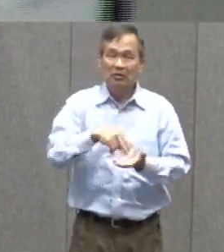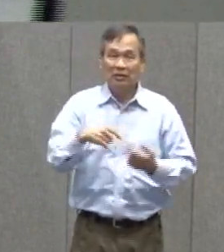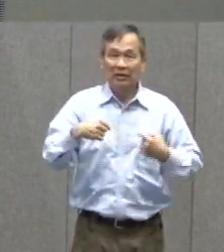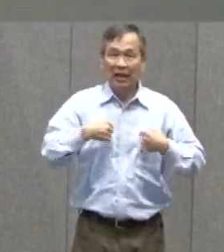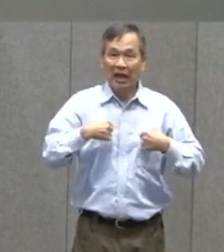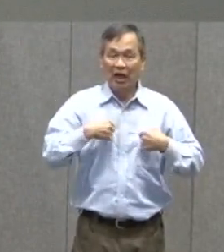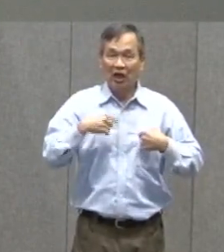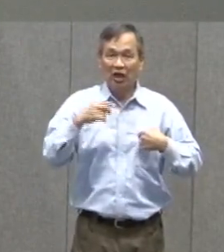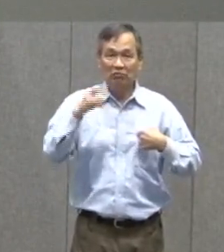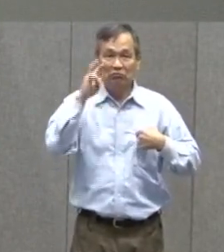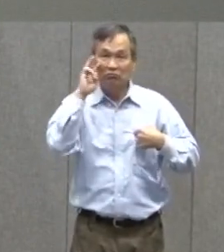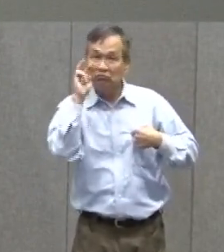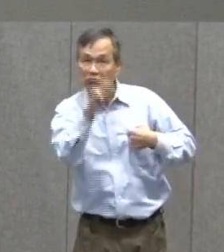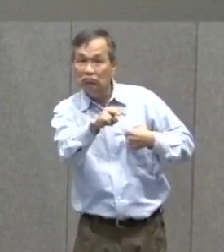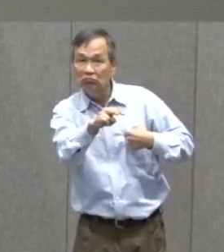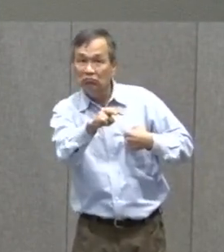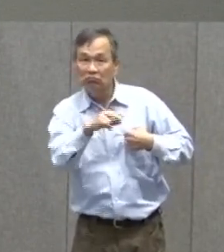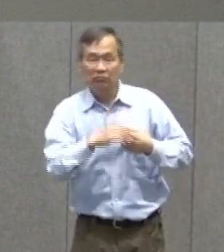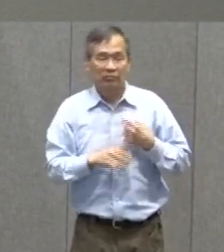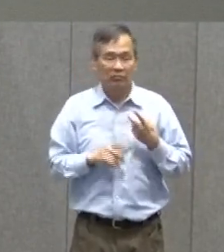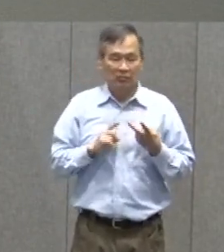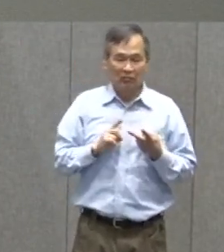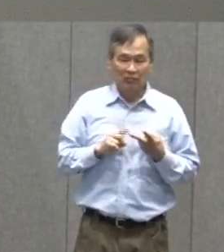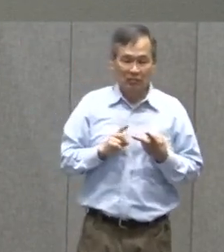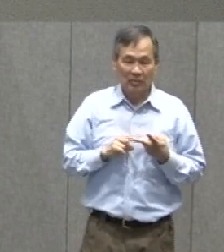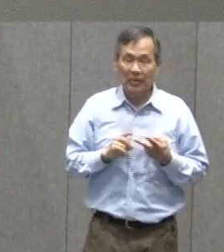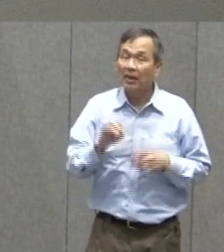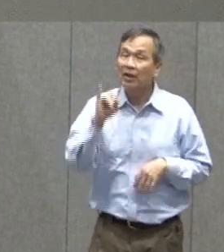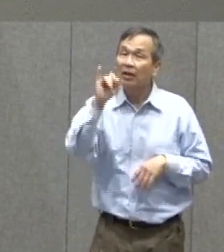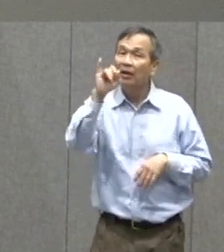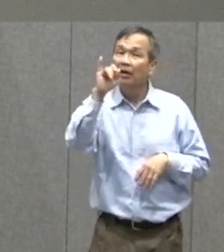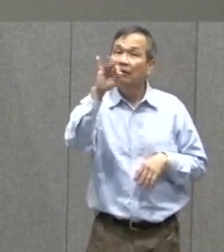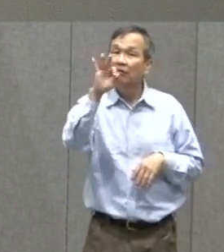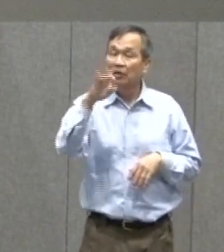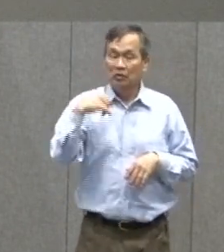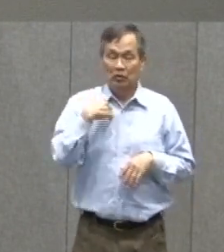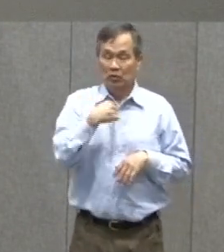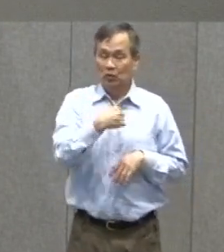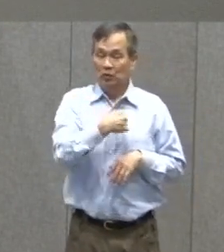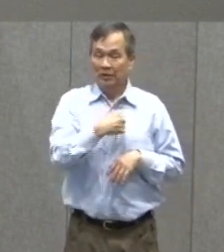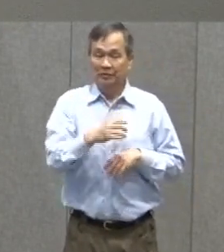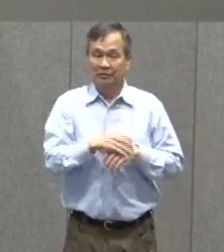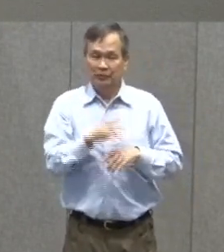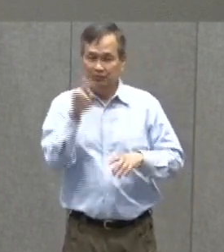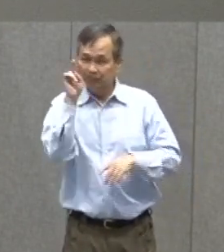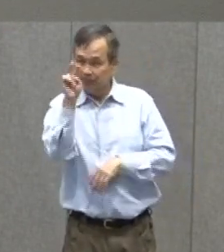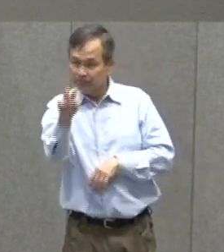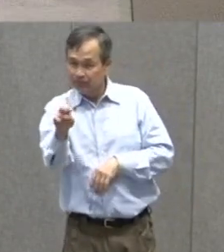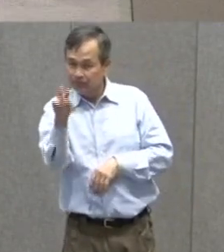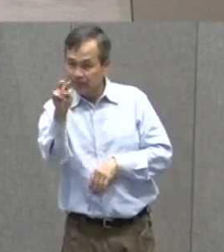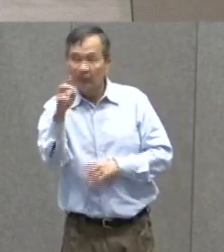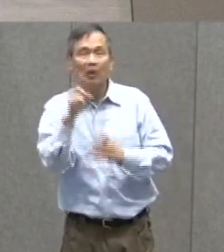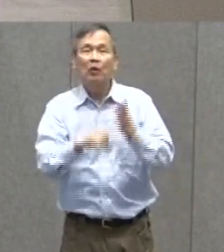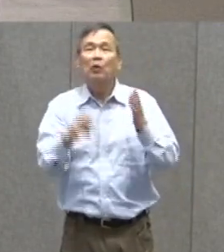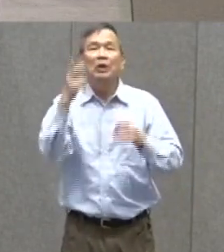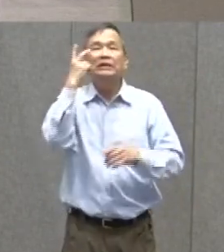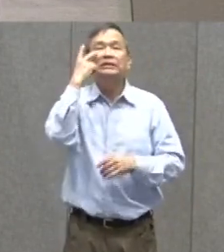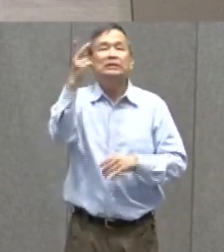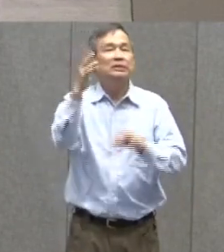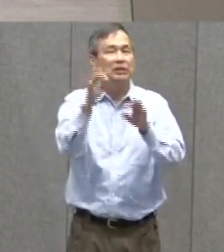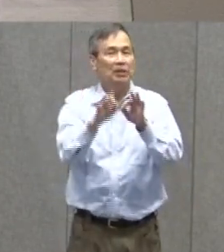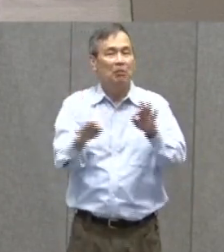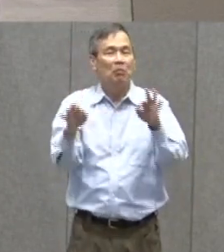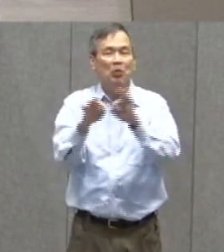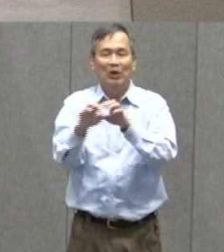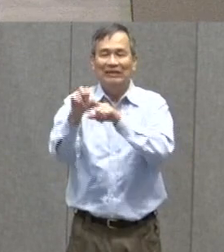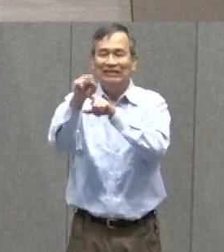observation, right? And so if we look at an observation, is what you see. So that's a very key